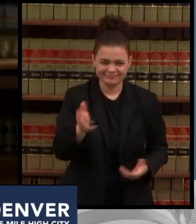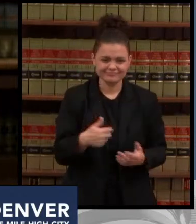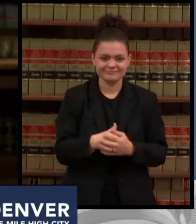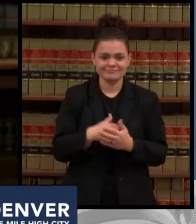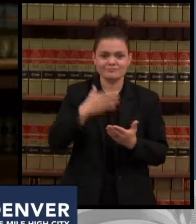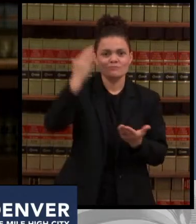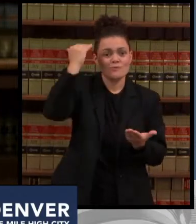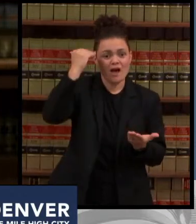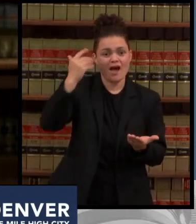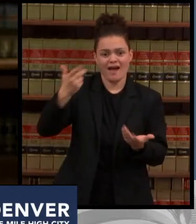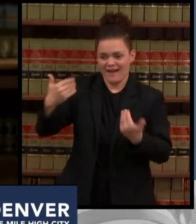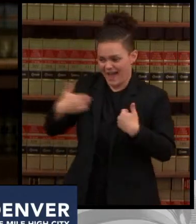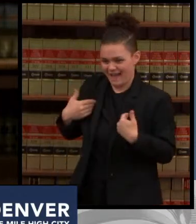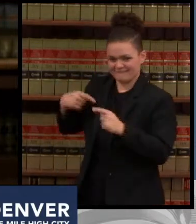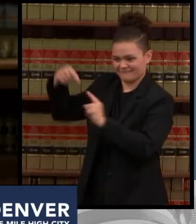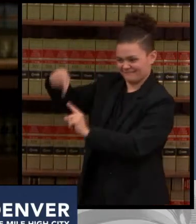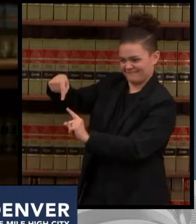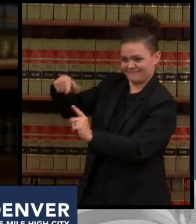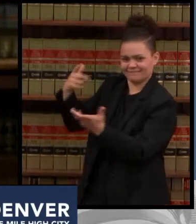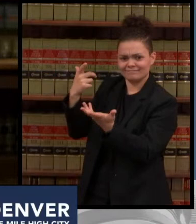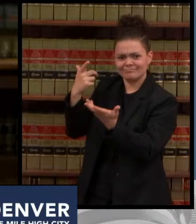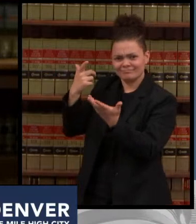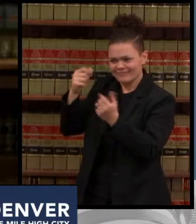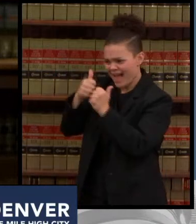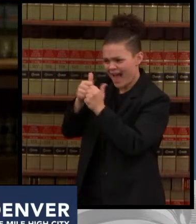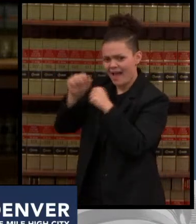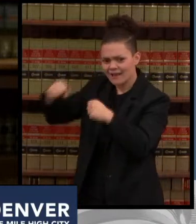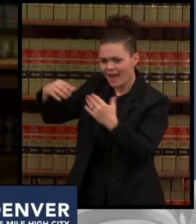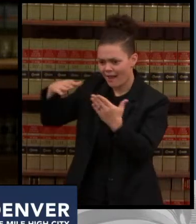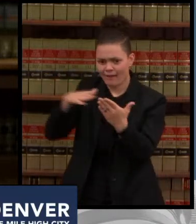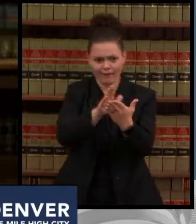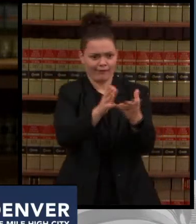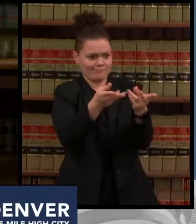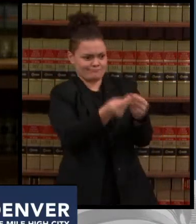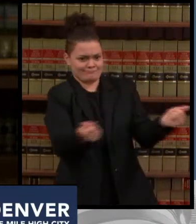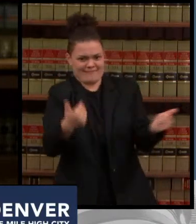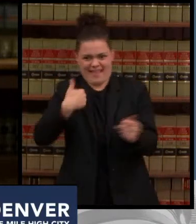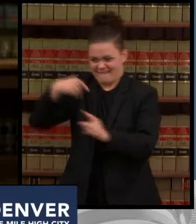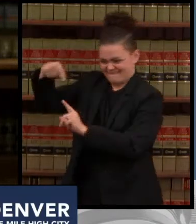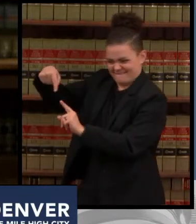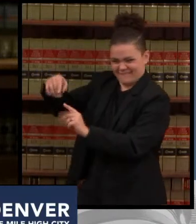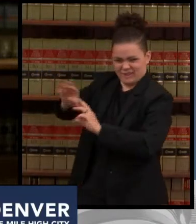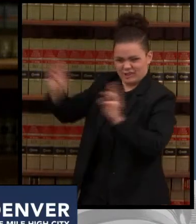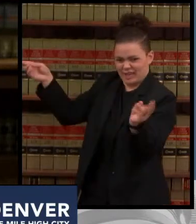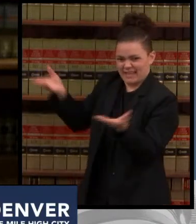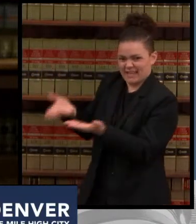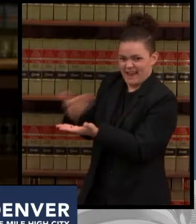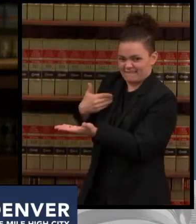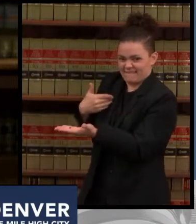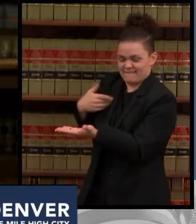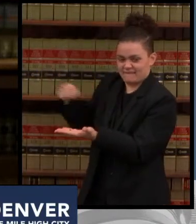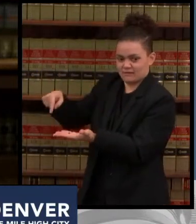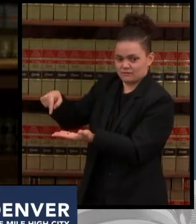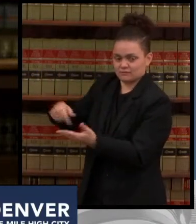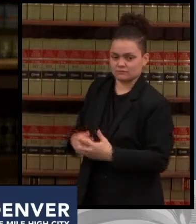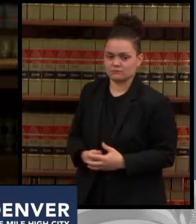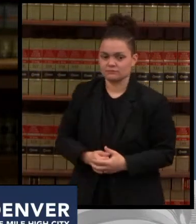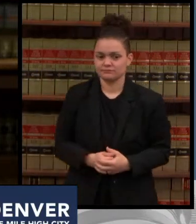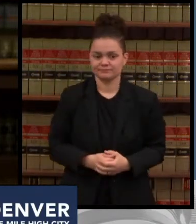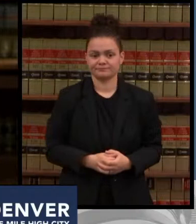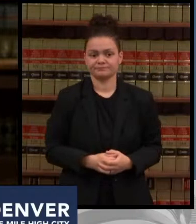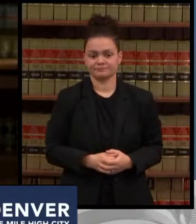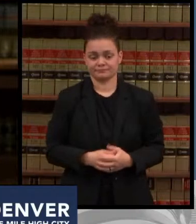ways to reduce COVID-19 transmission in our communities. Coming together today and implementing